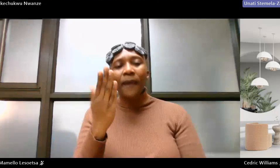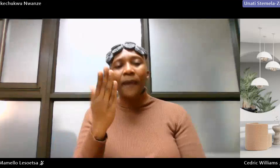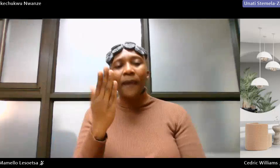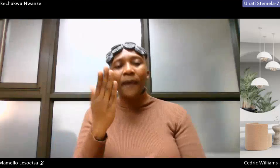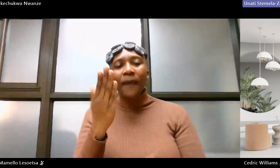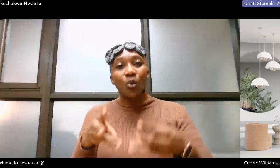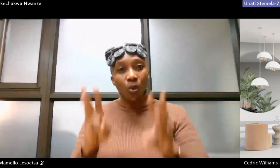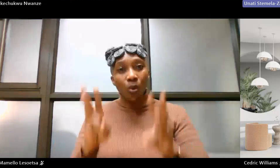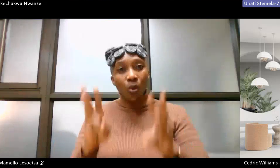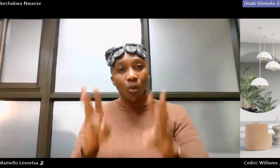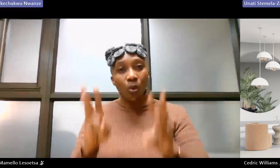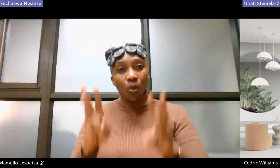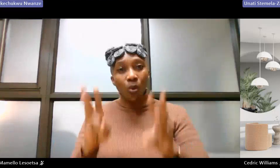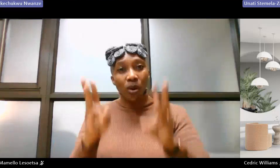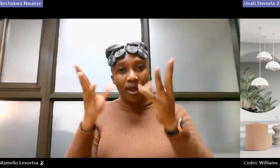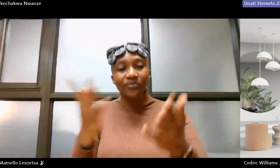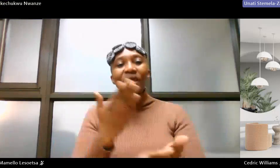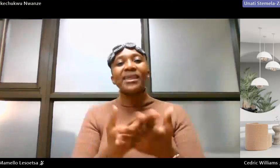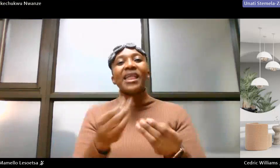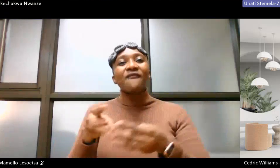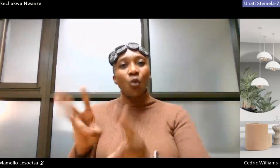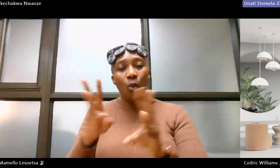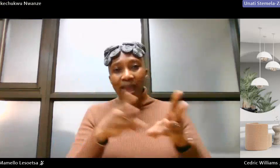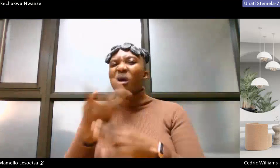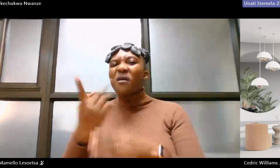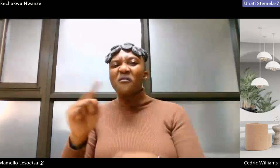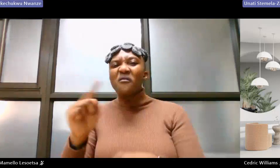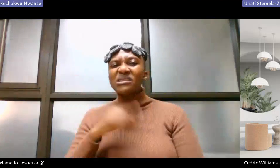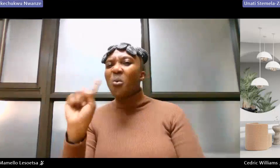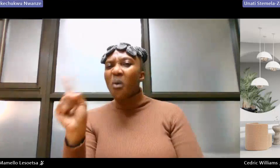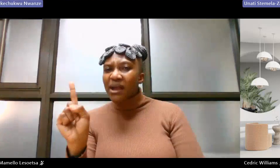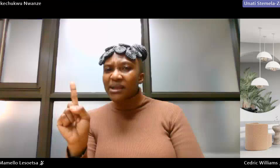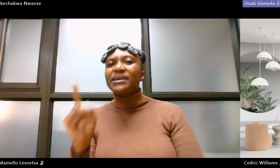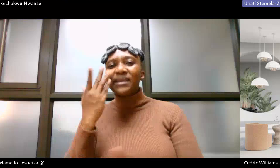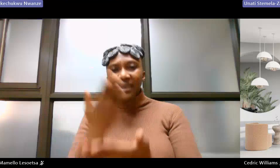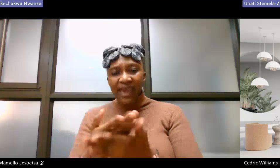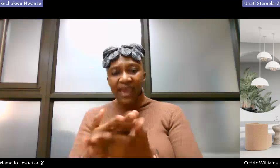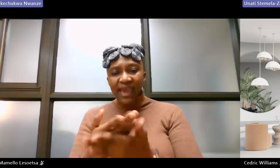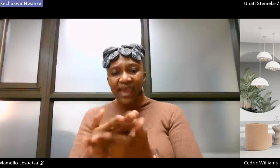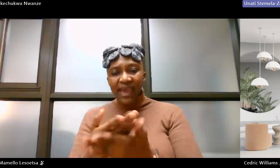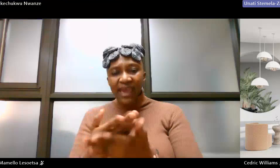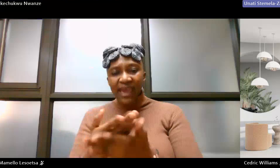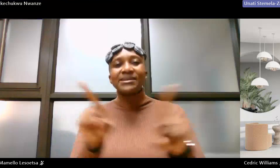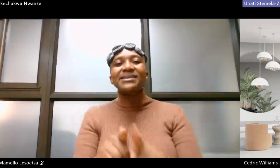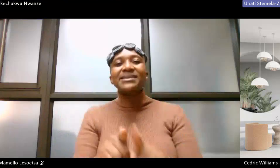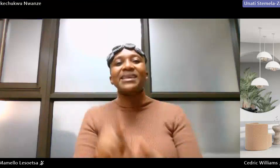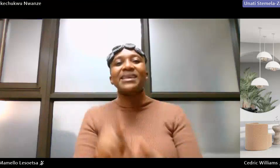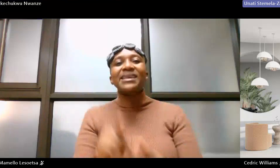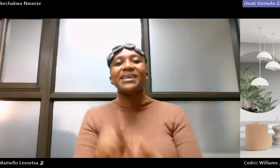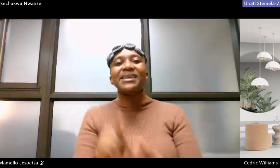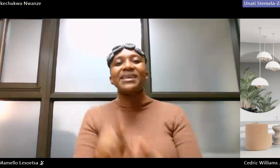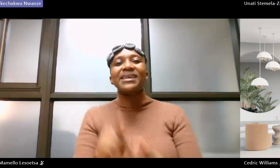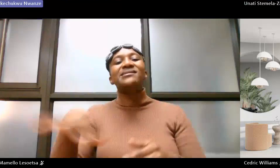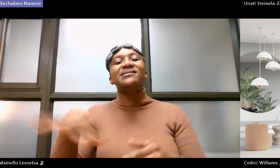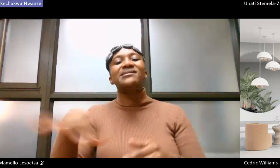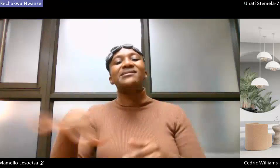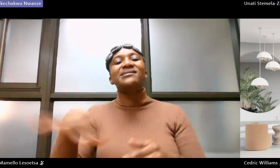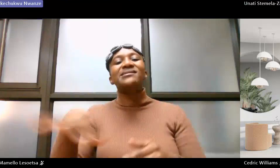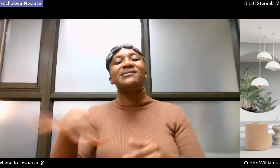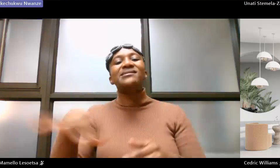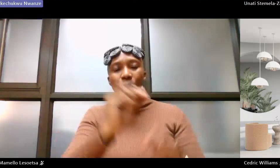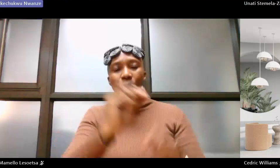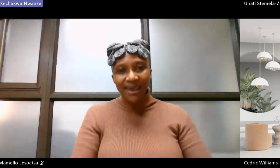what does not work for us. And in that way, we will be decolonizing the whole agenda. And yeah. Very